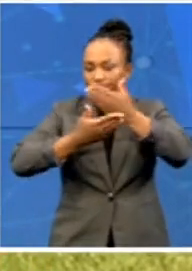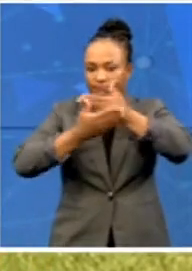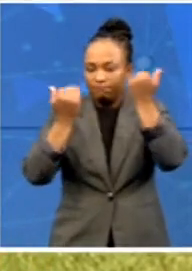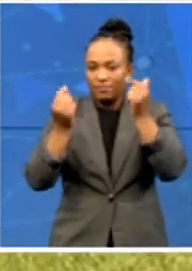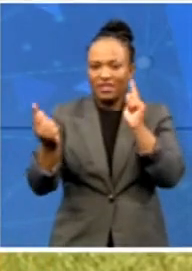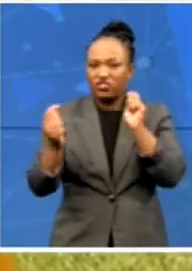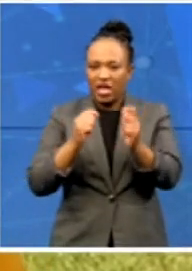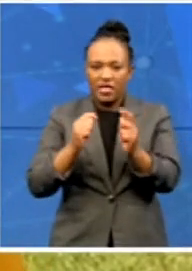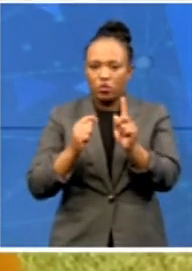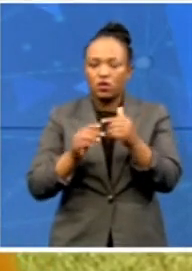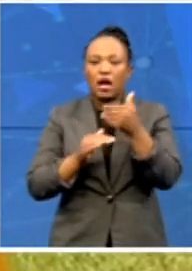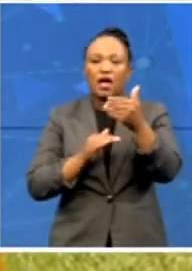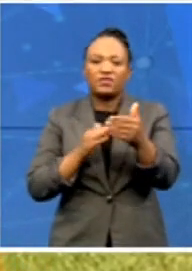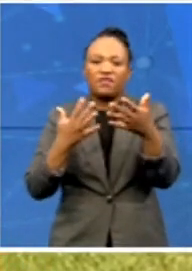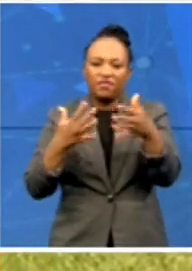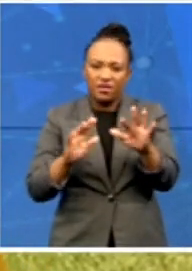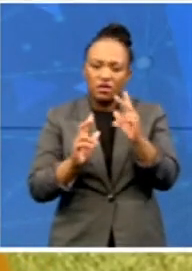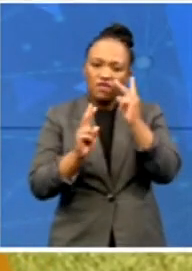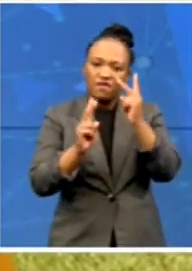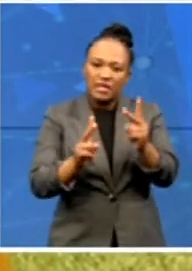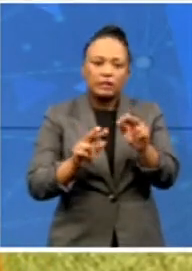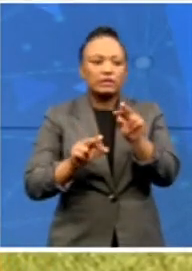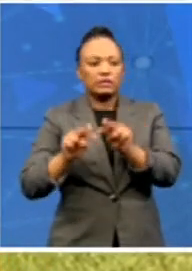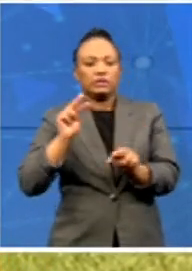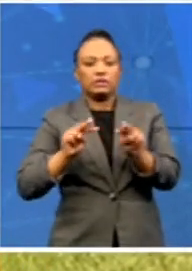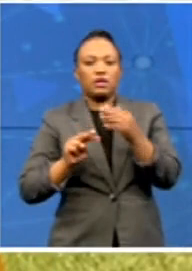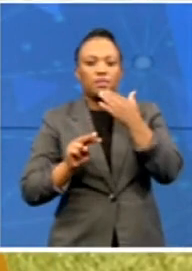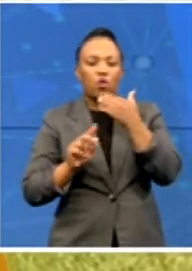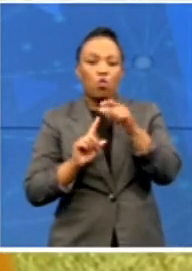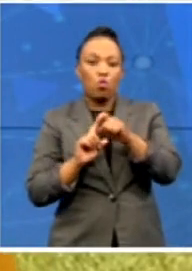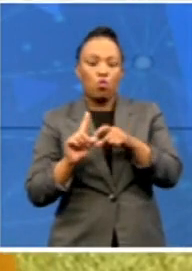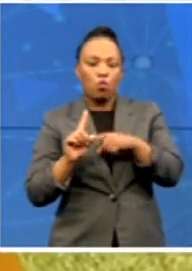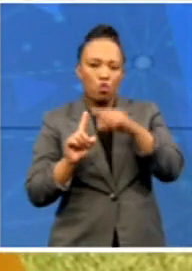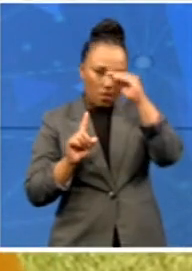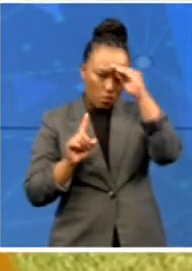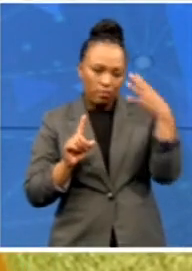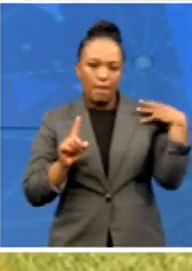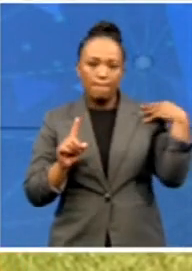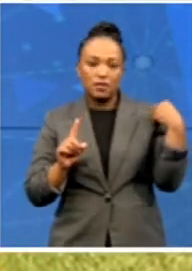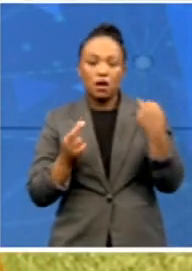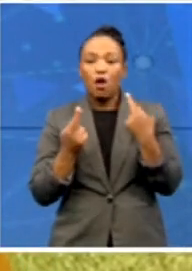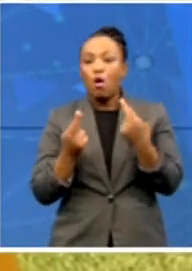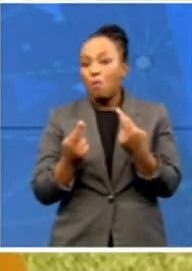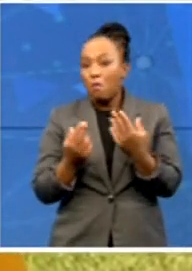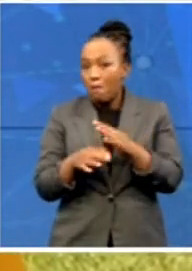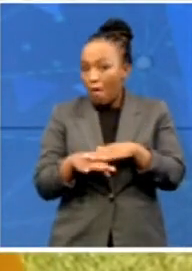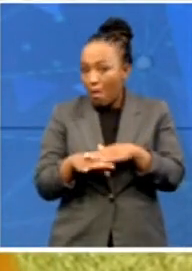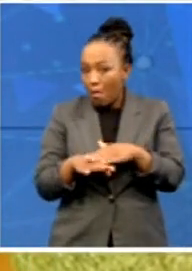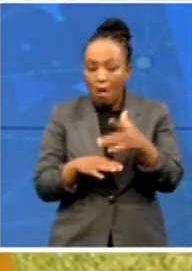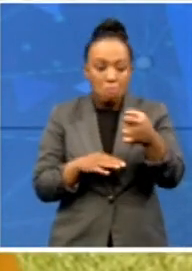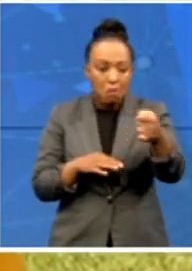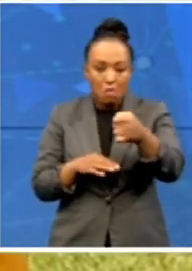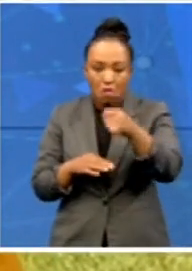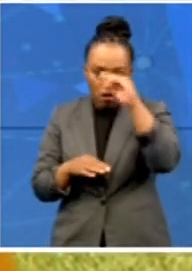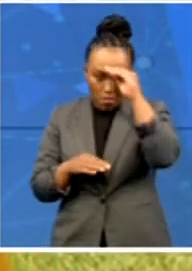this inspection by the police minister. Hopefully we will see more police officers. Also, one thing I can also mention is that the